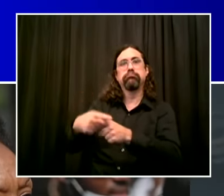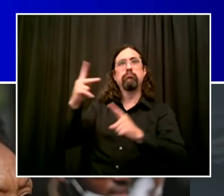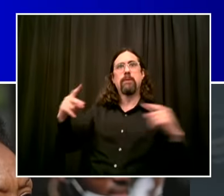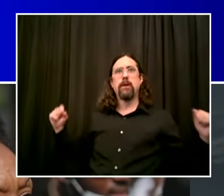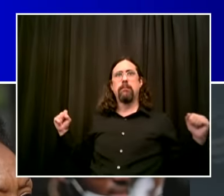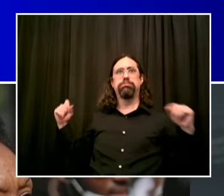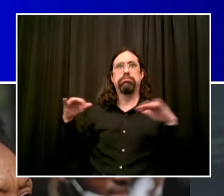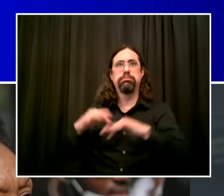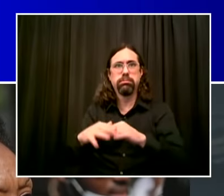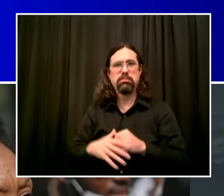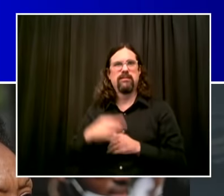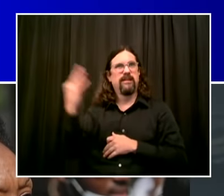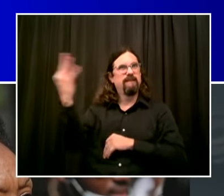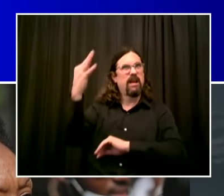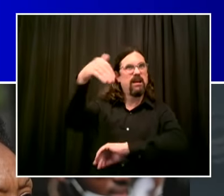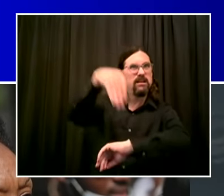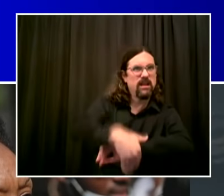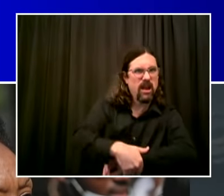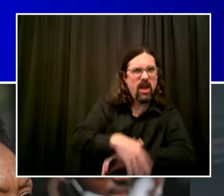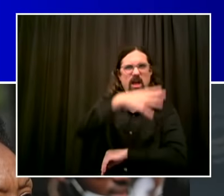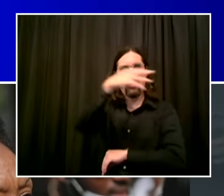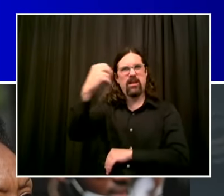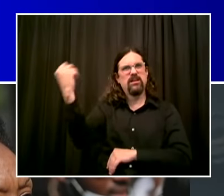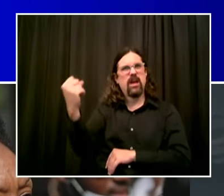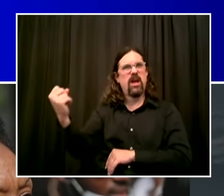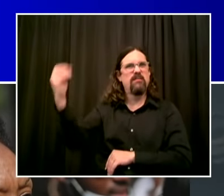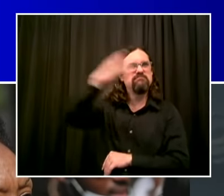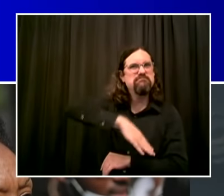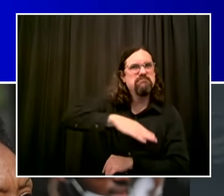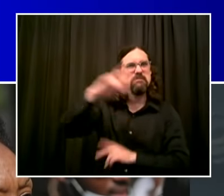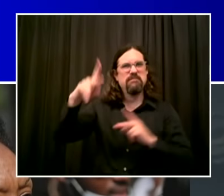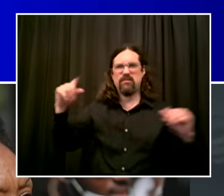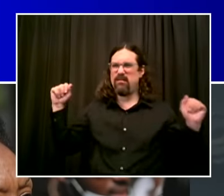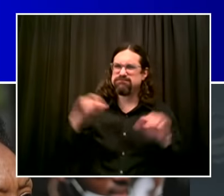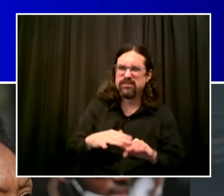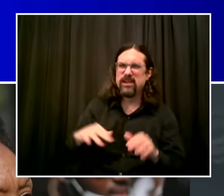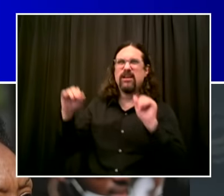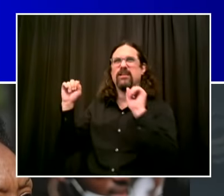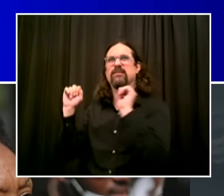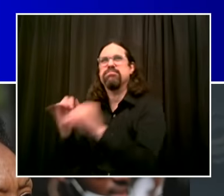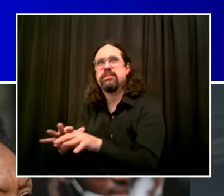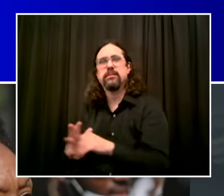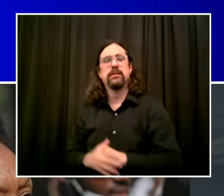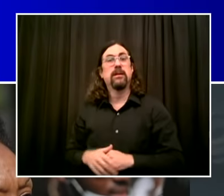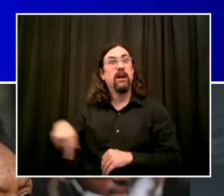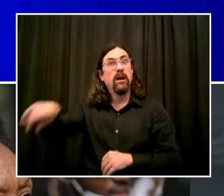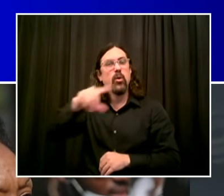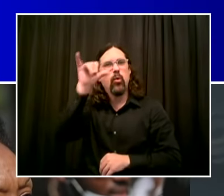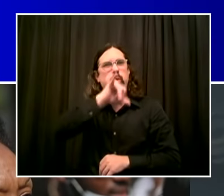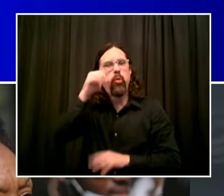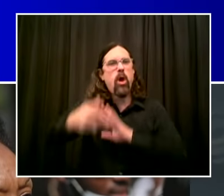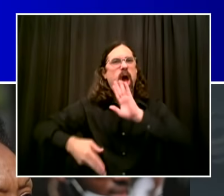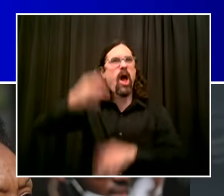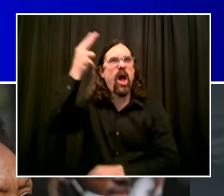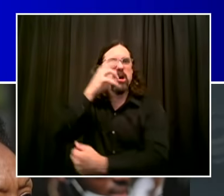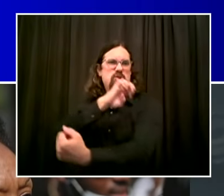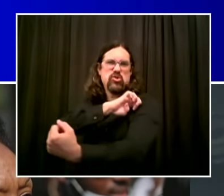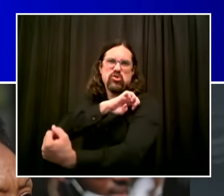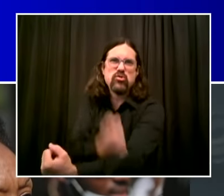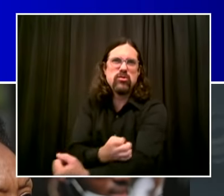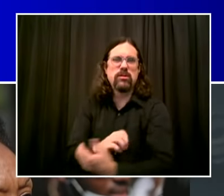Bed-Stuy. I was out there and I saw the incredible energy and commitment. Community members making very, very clear